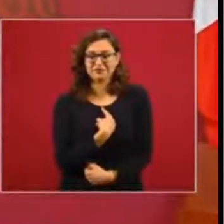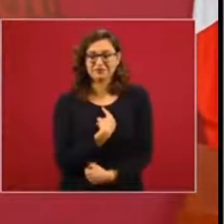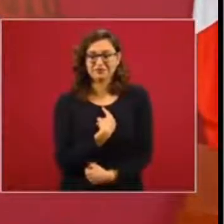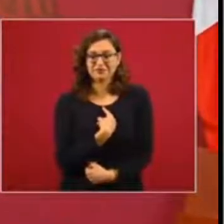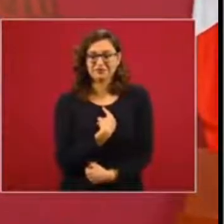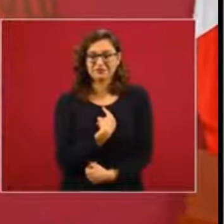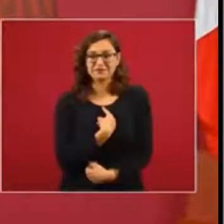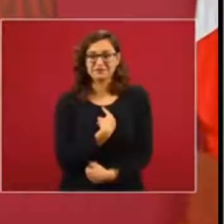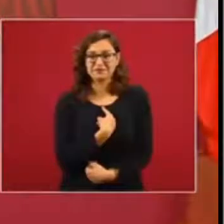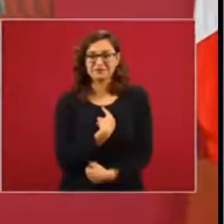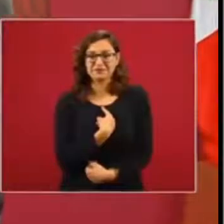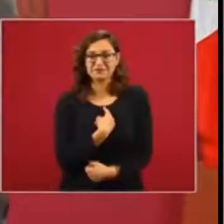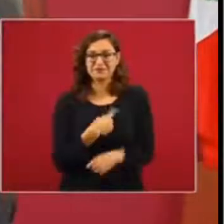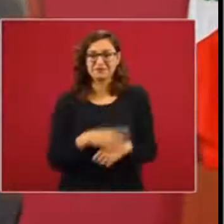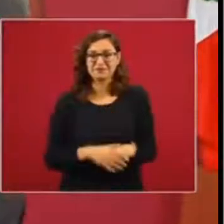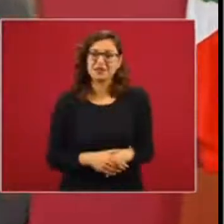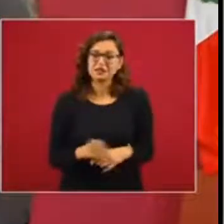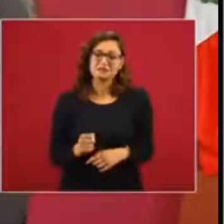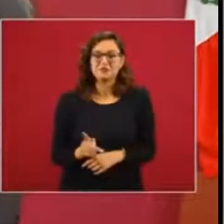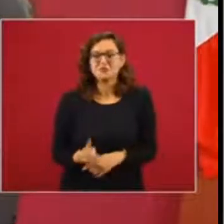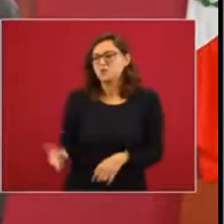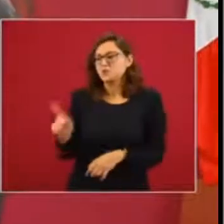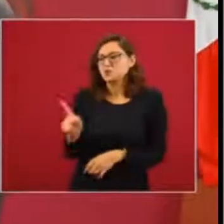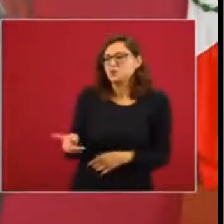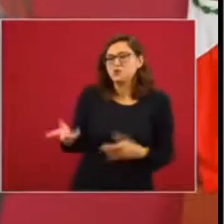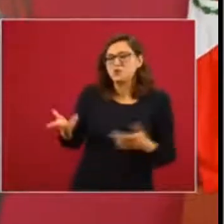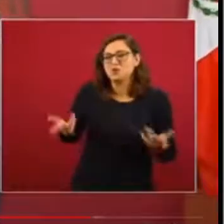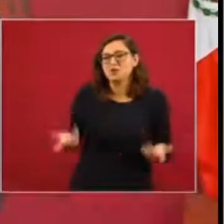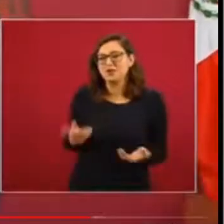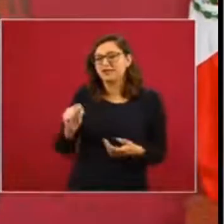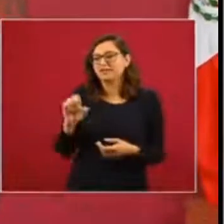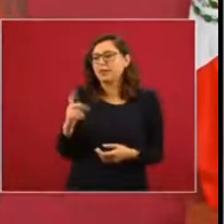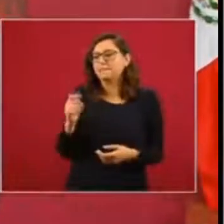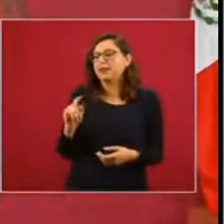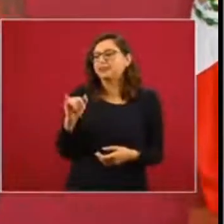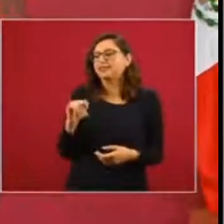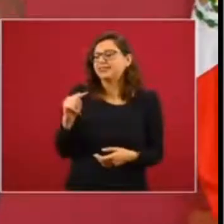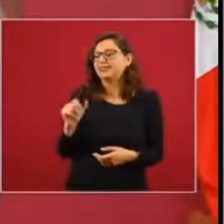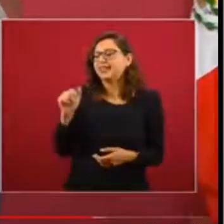el de Macuspana, sí, de Tepetitán.